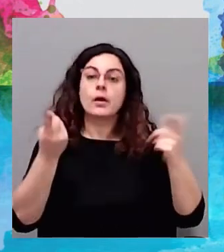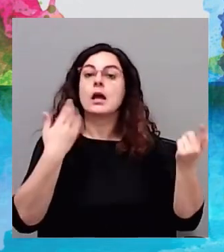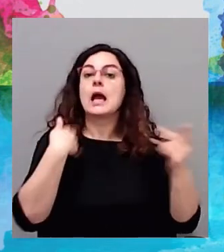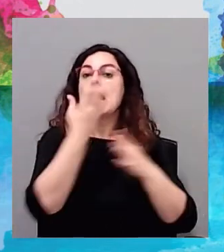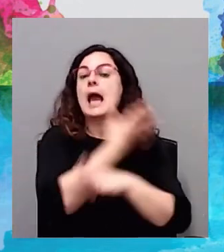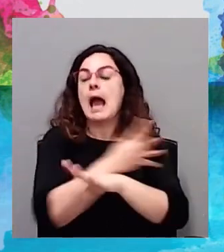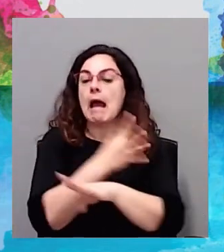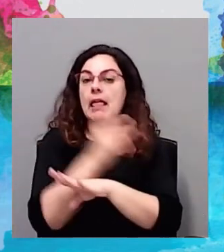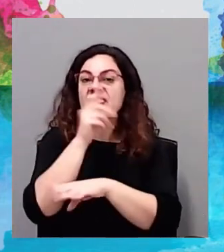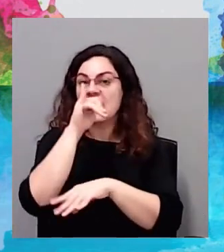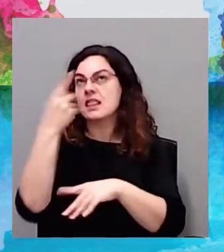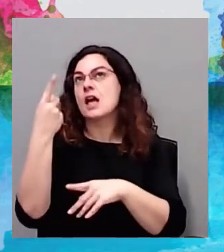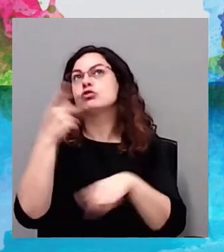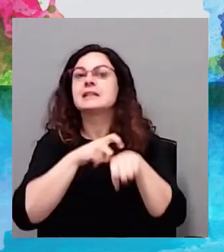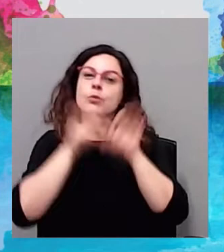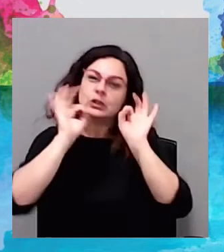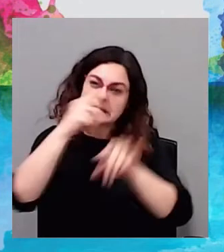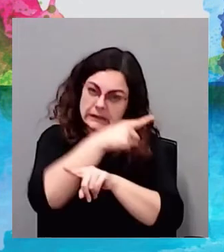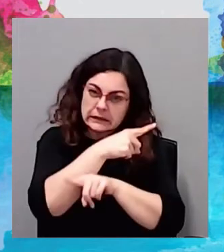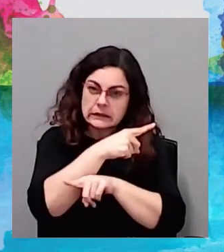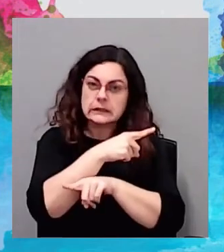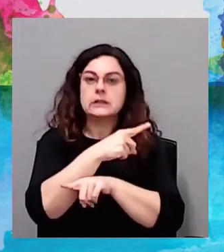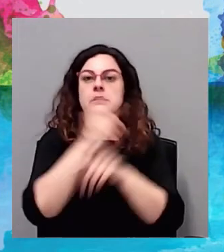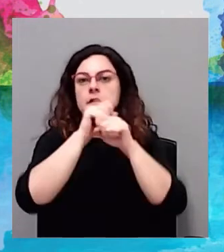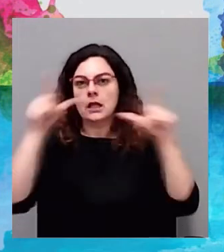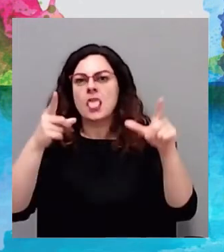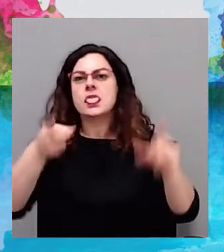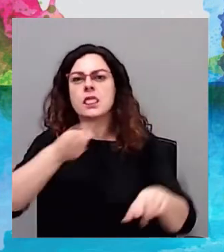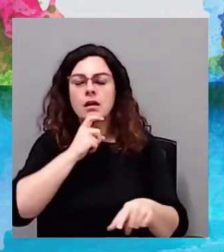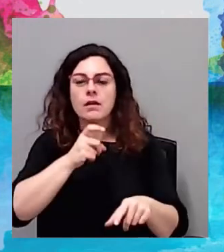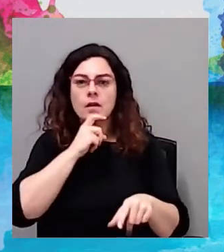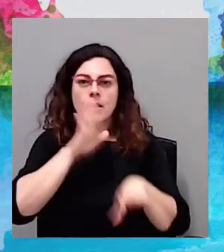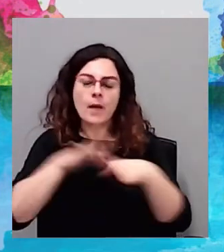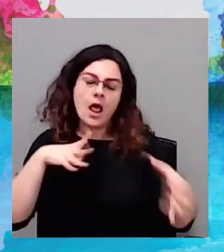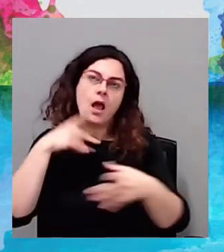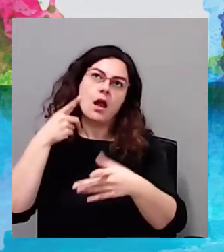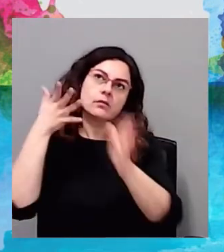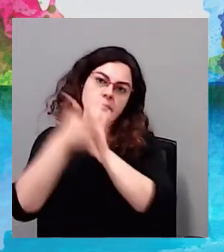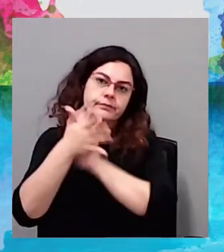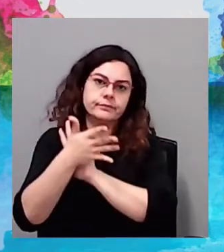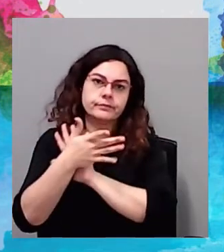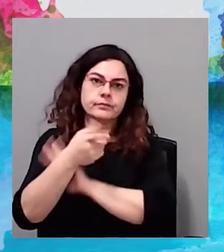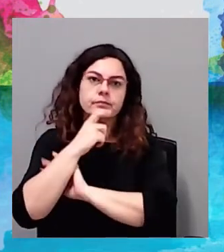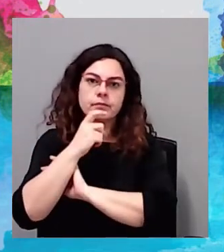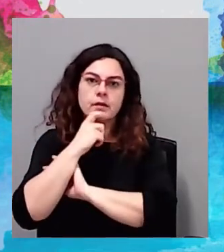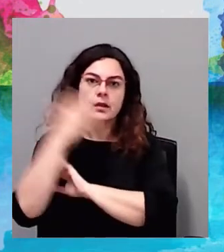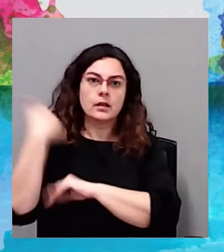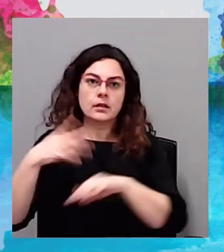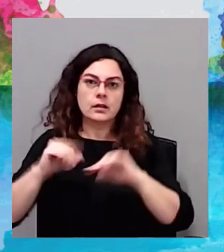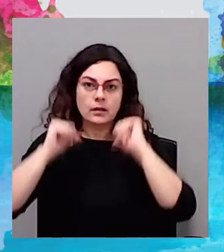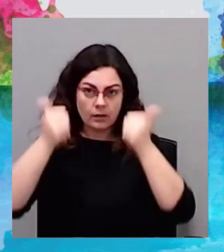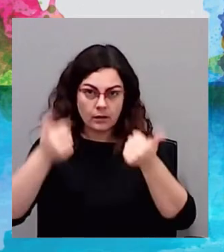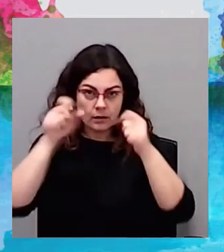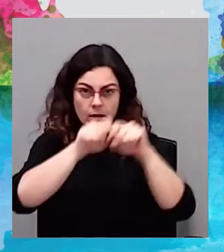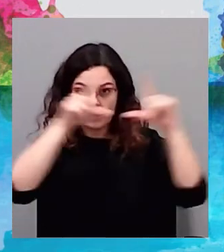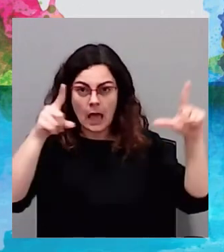description of a work like this that could be very complex to describe?